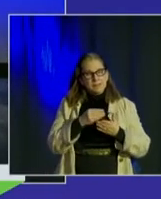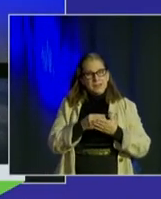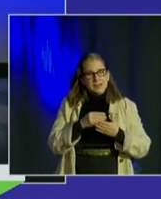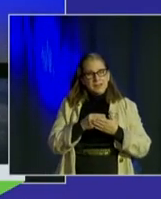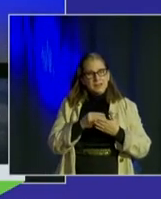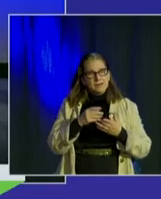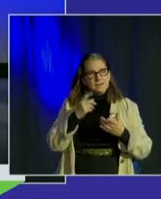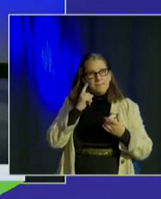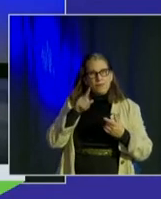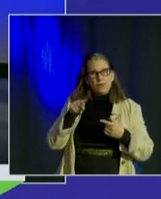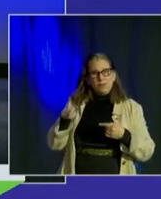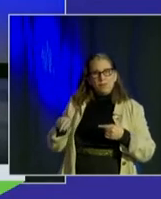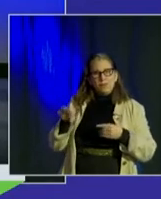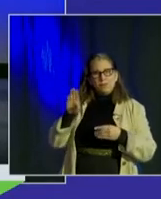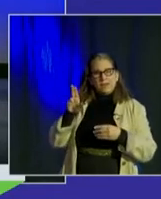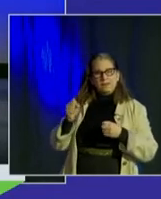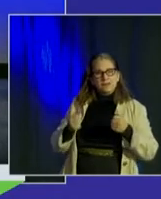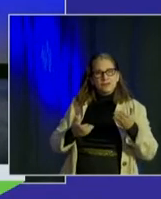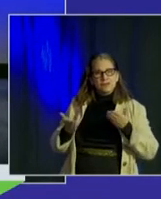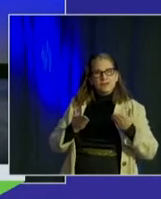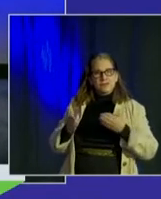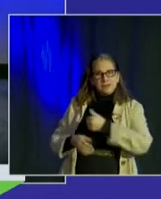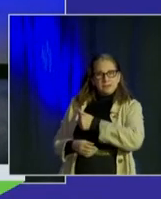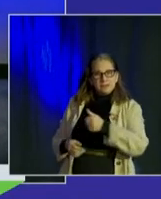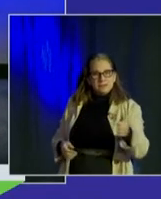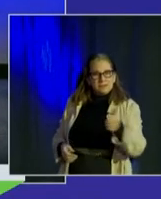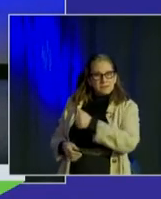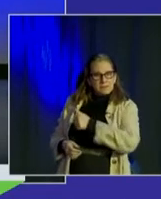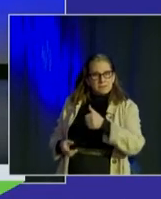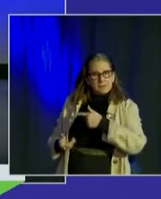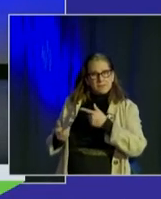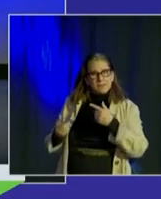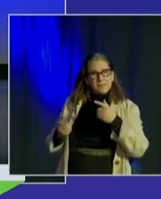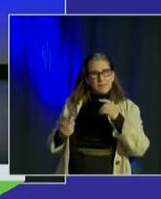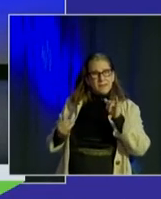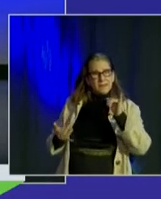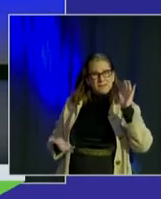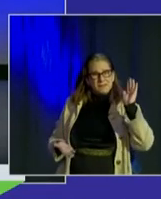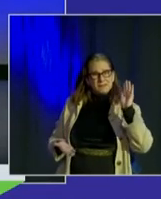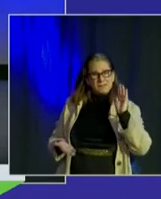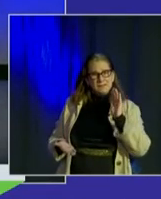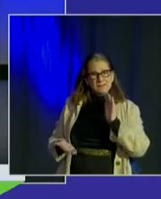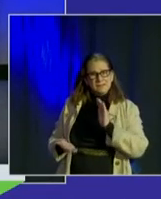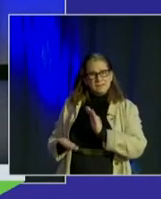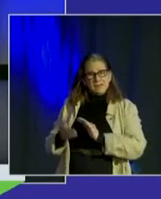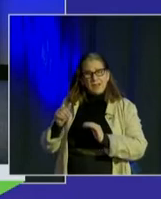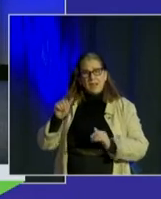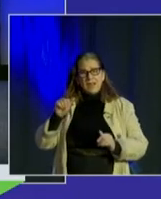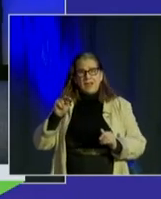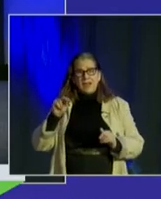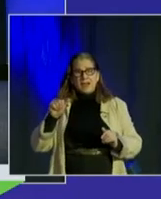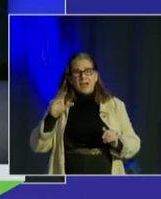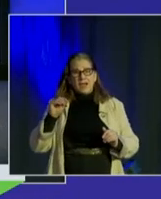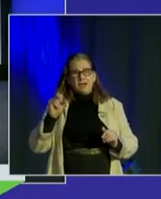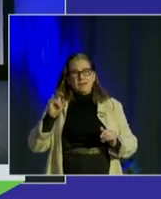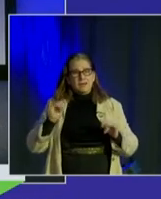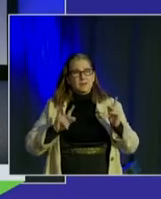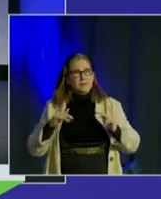in Anacostia say no one's listening to them. But when I was a project manager, I said I'm going to keep pushing for it. So I've been doing it for 10